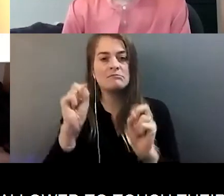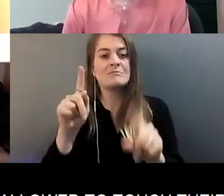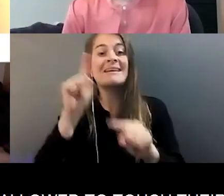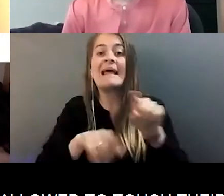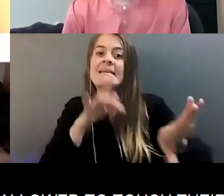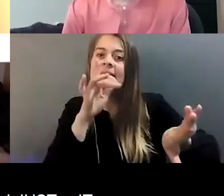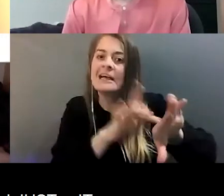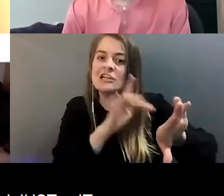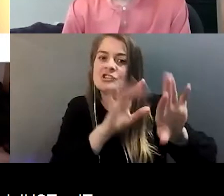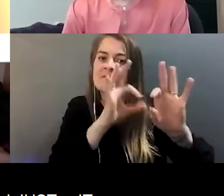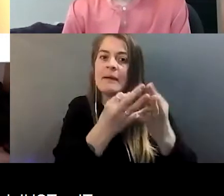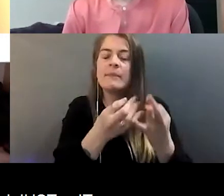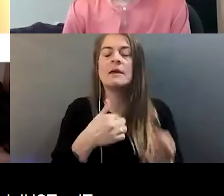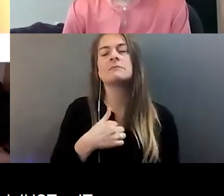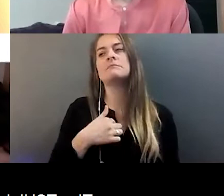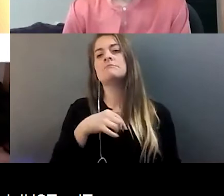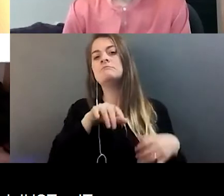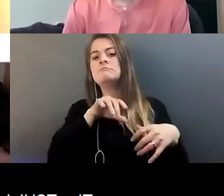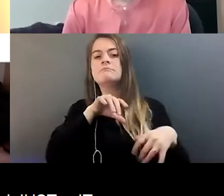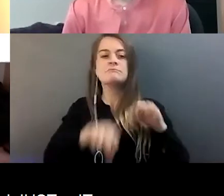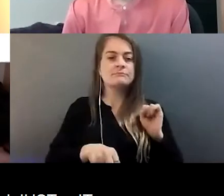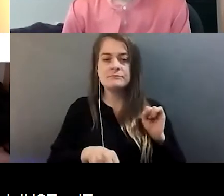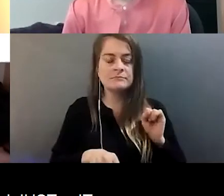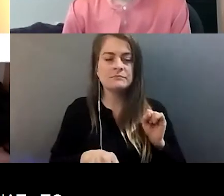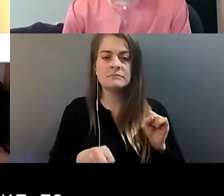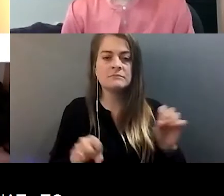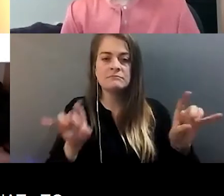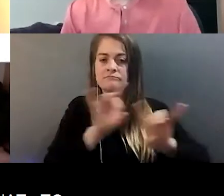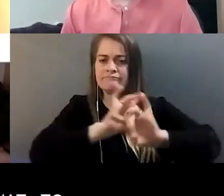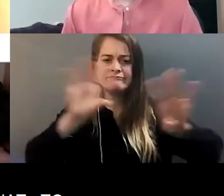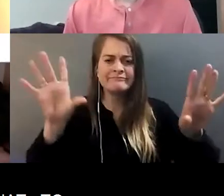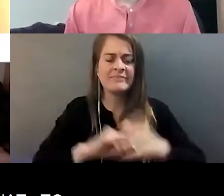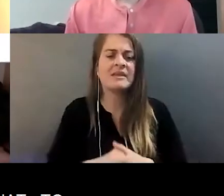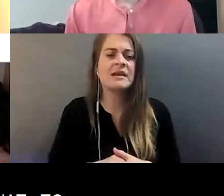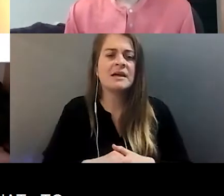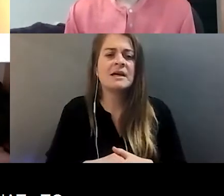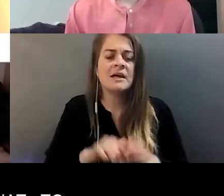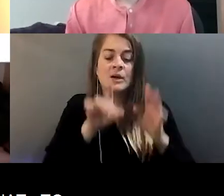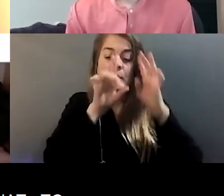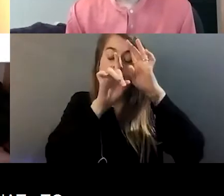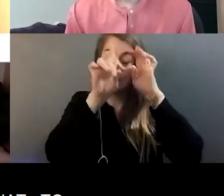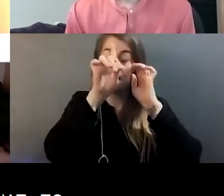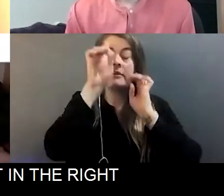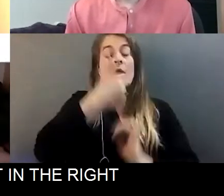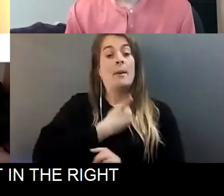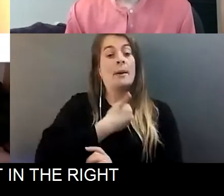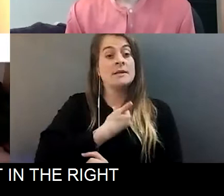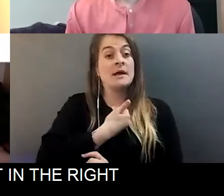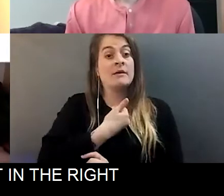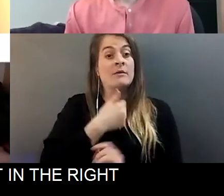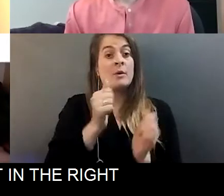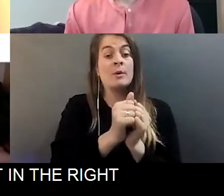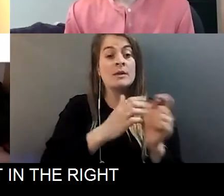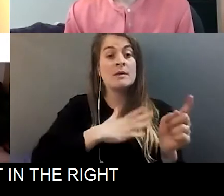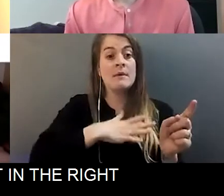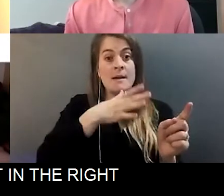loved one is devastating. Like, I just, it breaks my heart to think that. To me, sometimes when my mom is